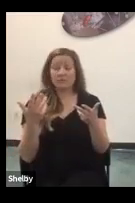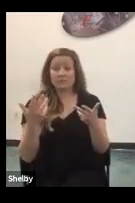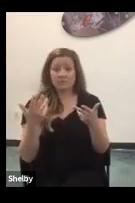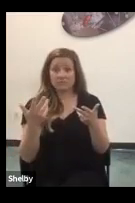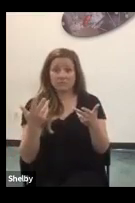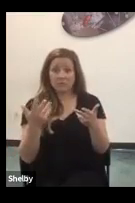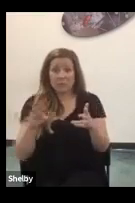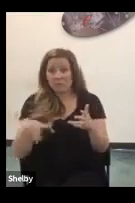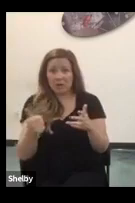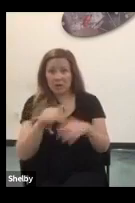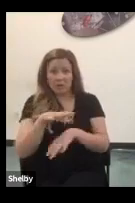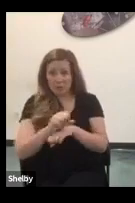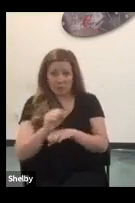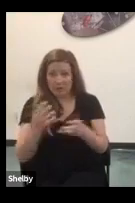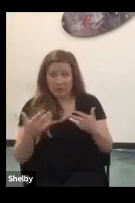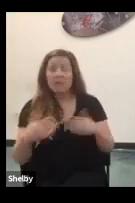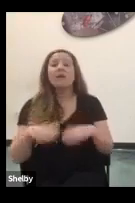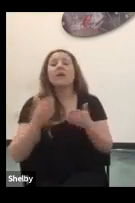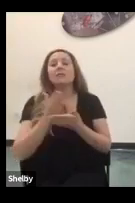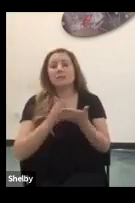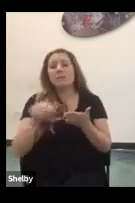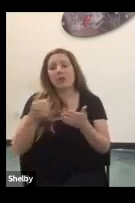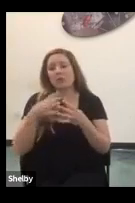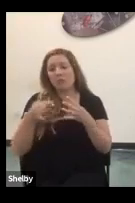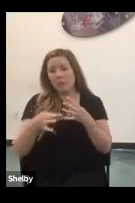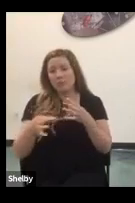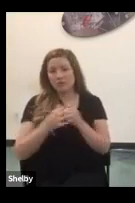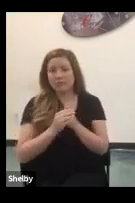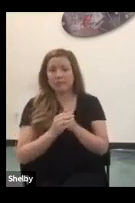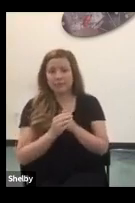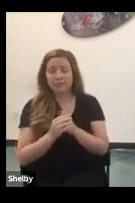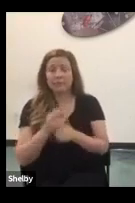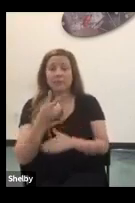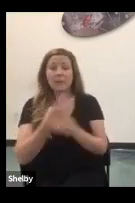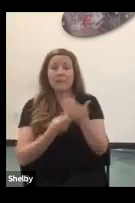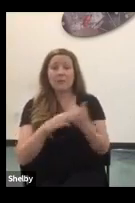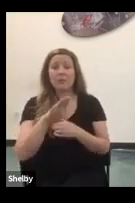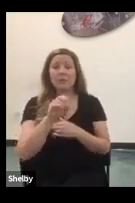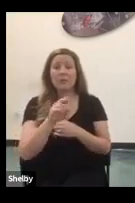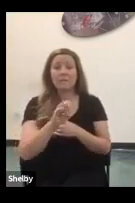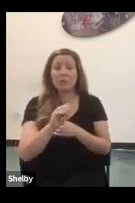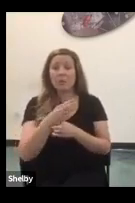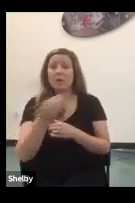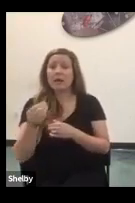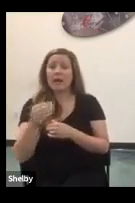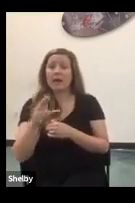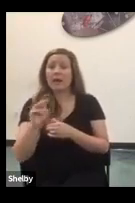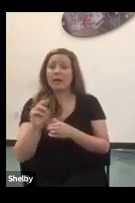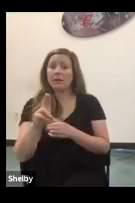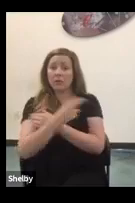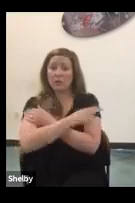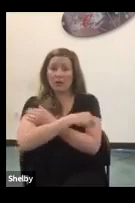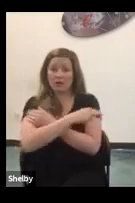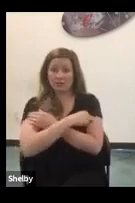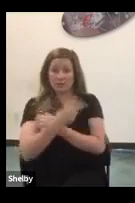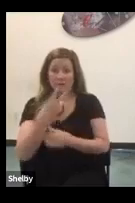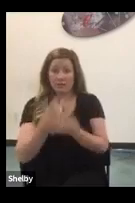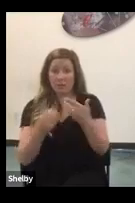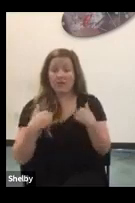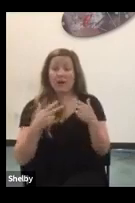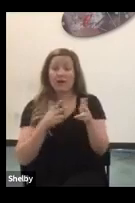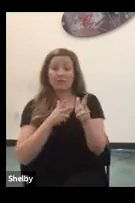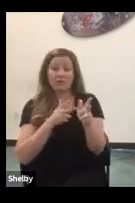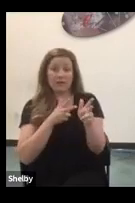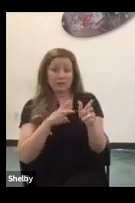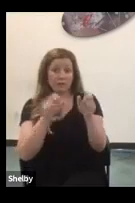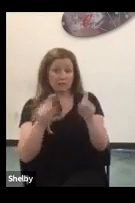there are some other options. So both Boone and MU have drive-through testing sites, and they have